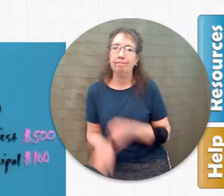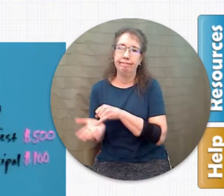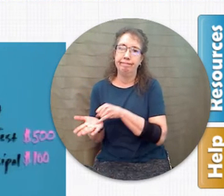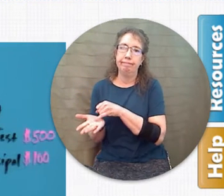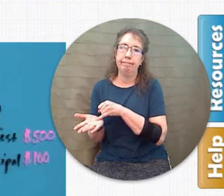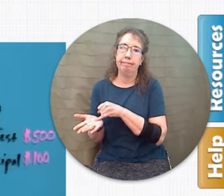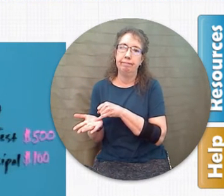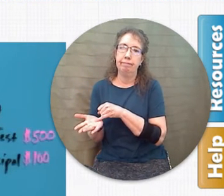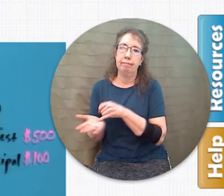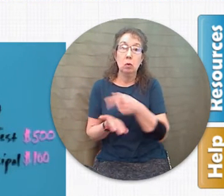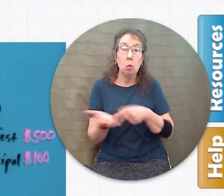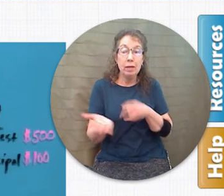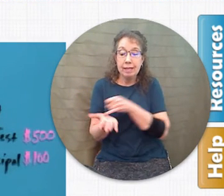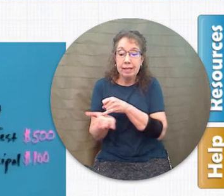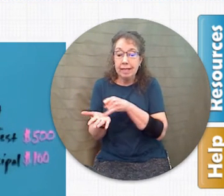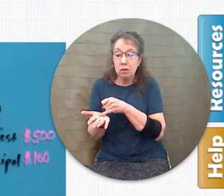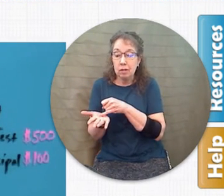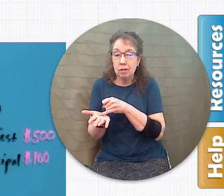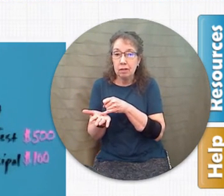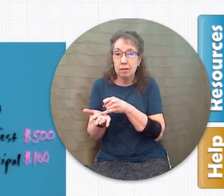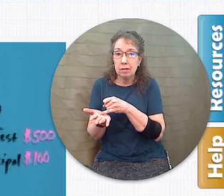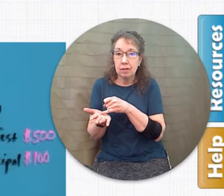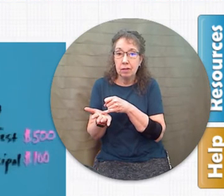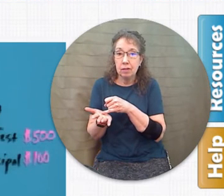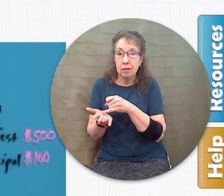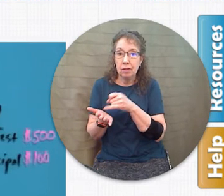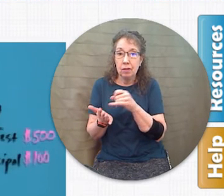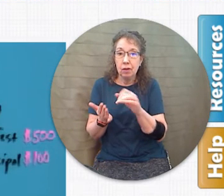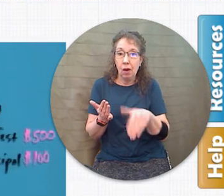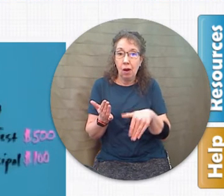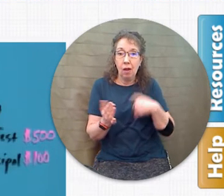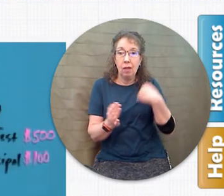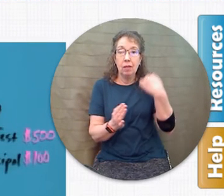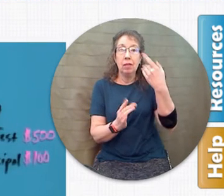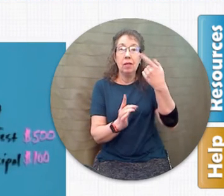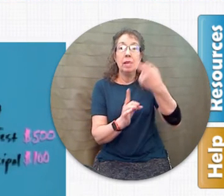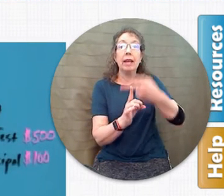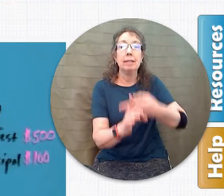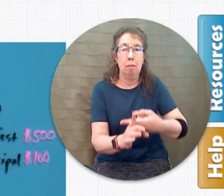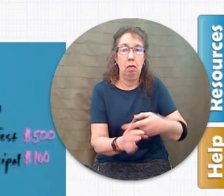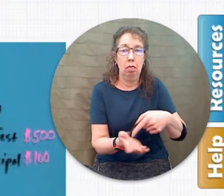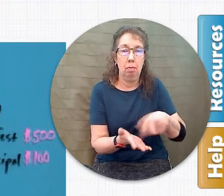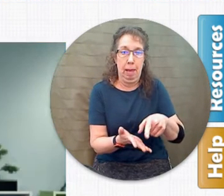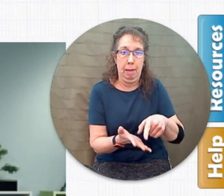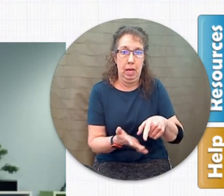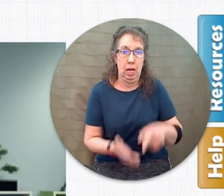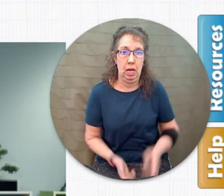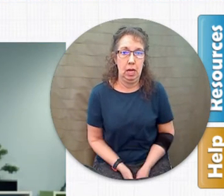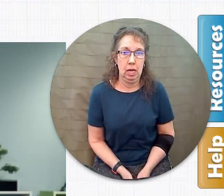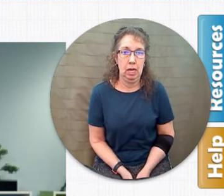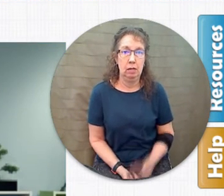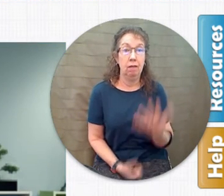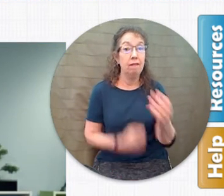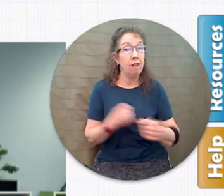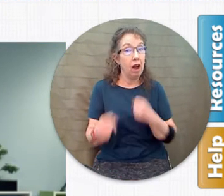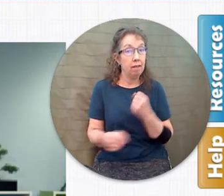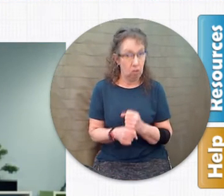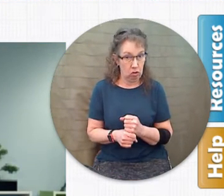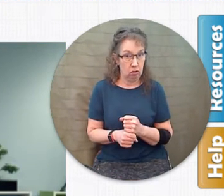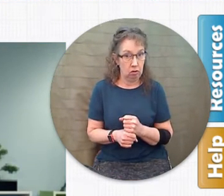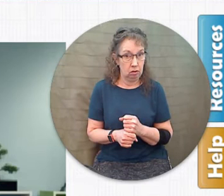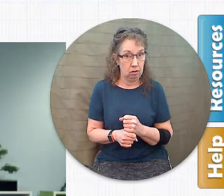What is the interest on the next month's payment? Add a little apostrophe. This is possessive here. So after 5 years, so the first